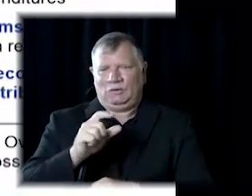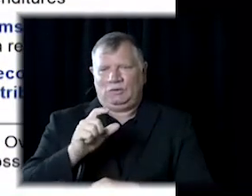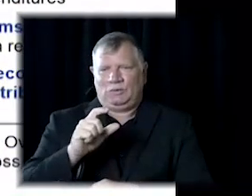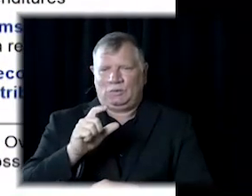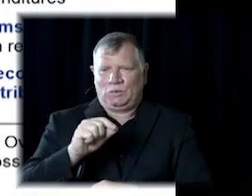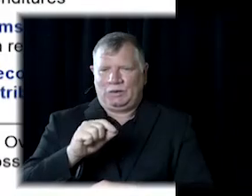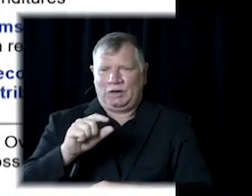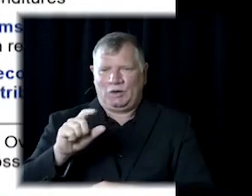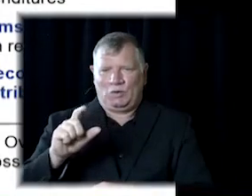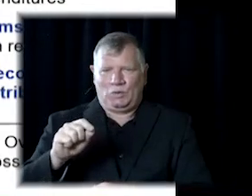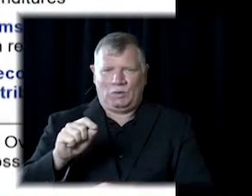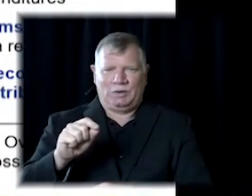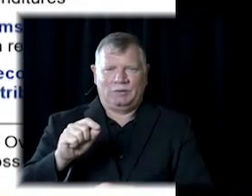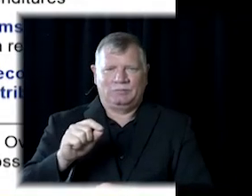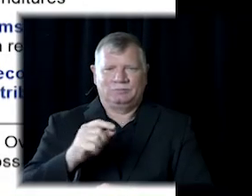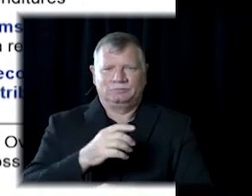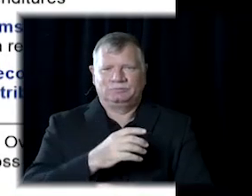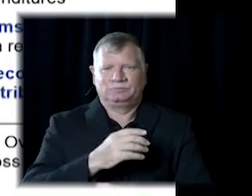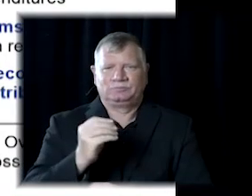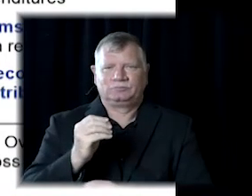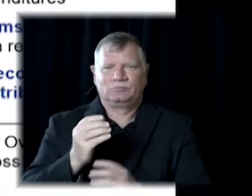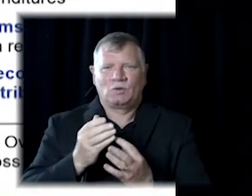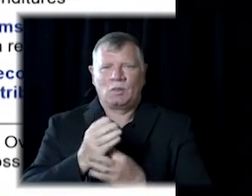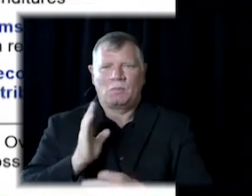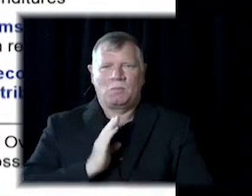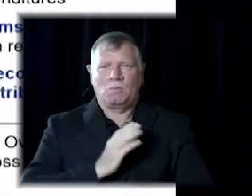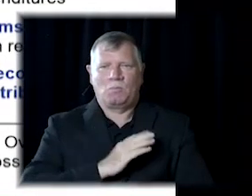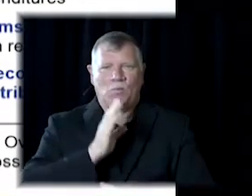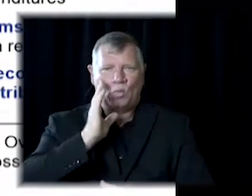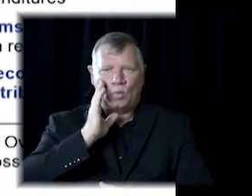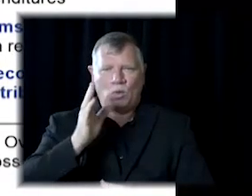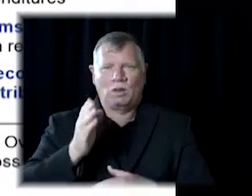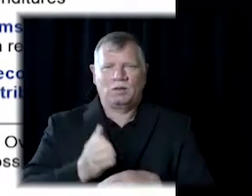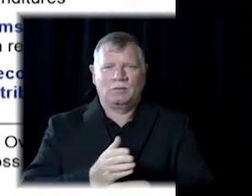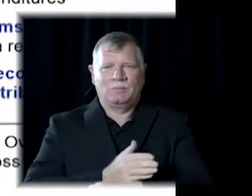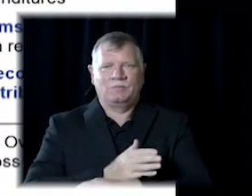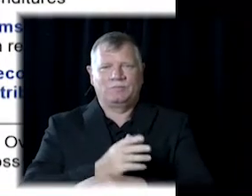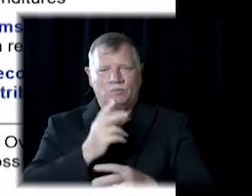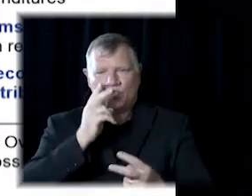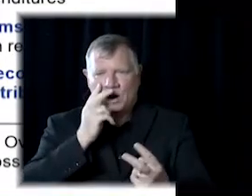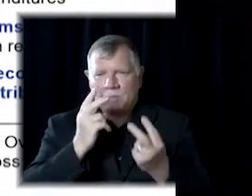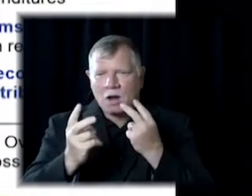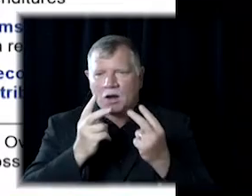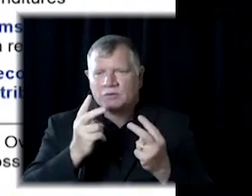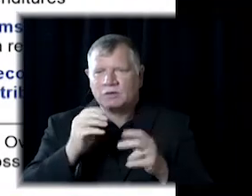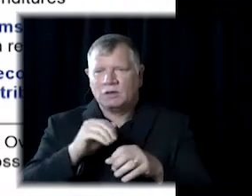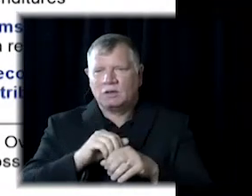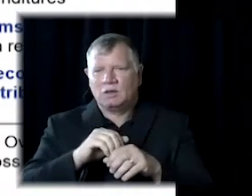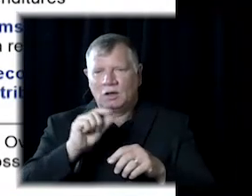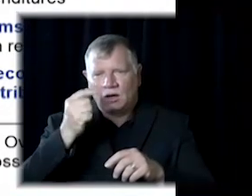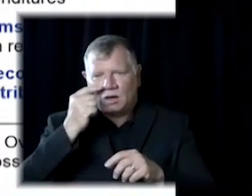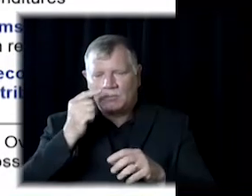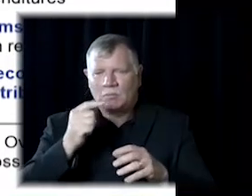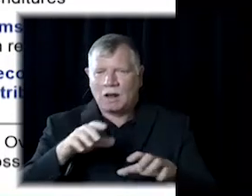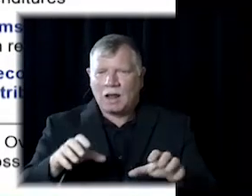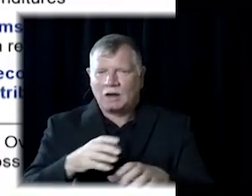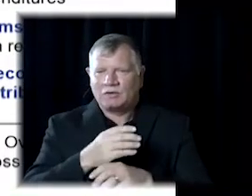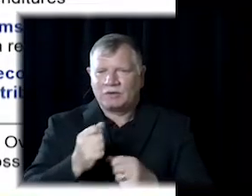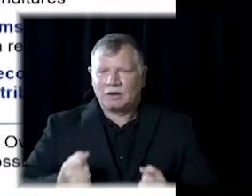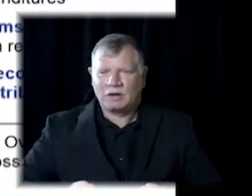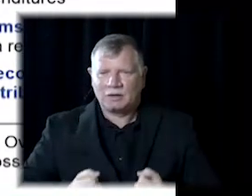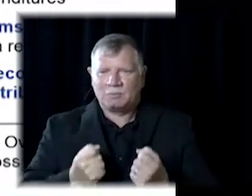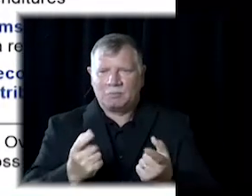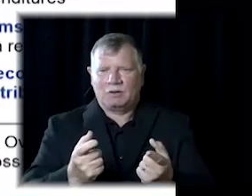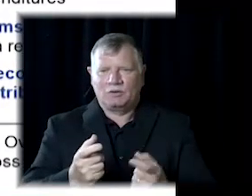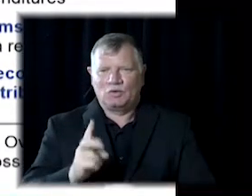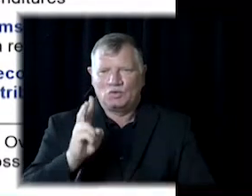fiscal plan implementation process, the Oversight Board has been able to bring increasing transparency to government actions and expenditures.